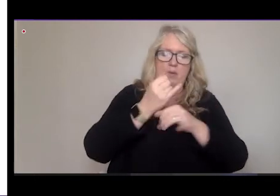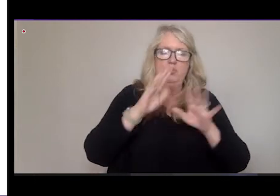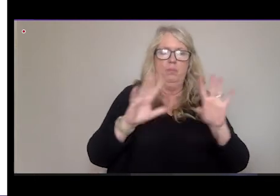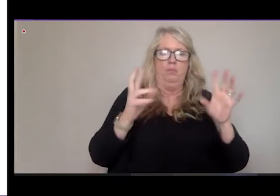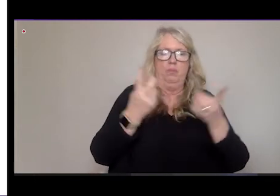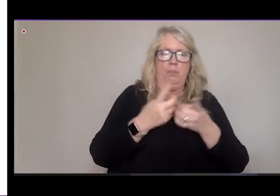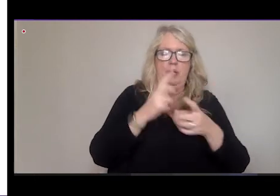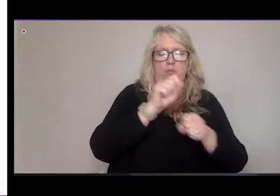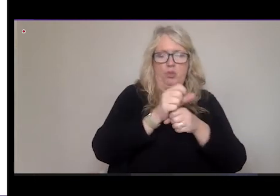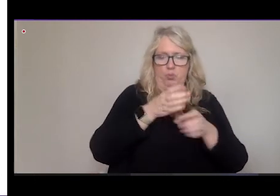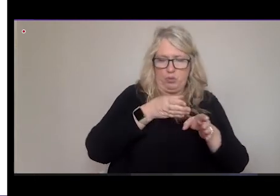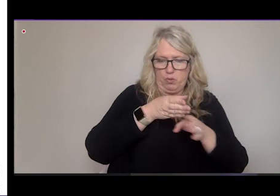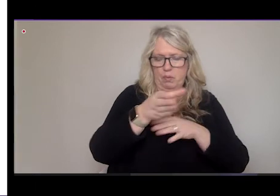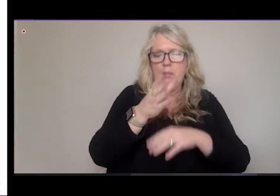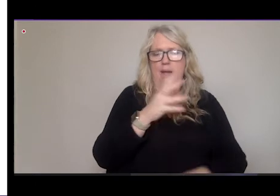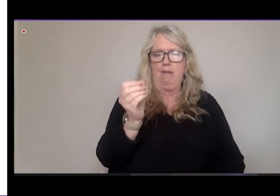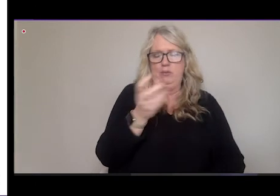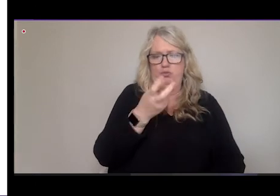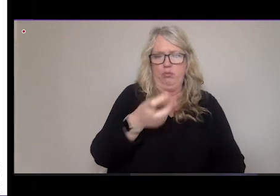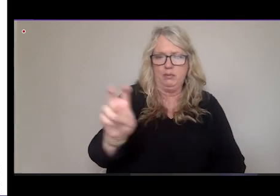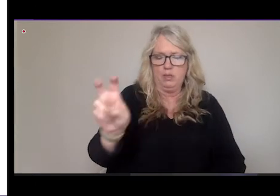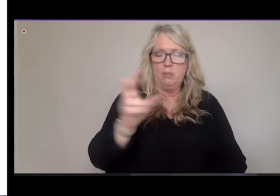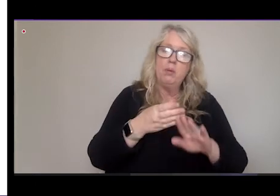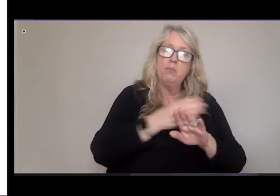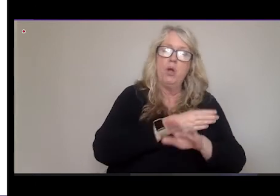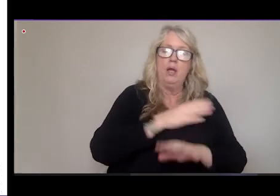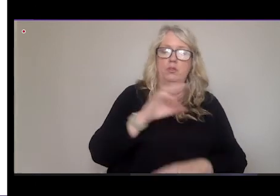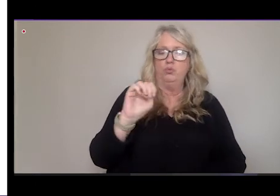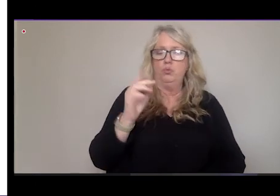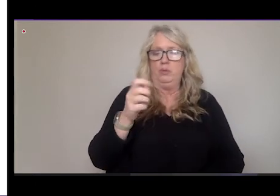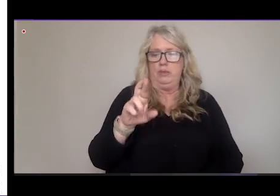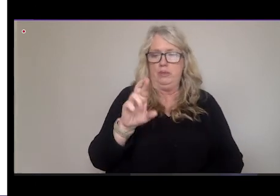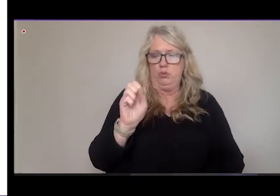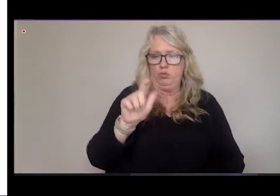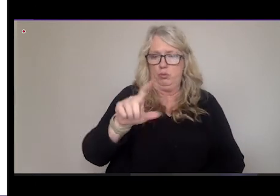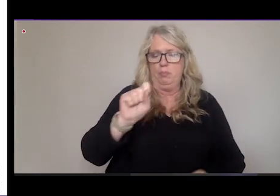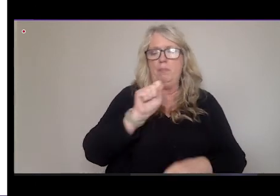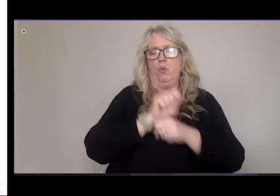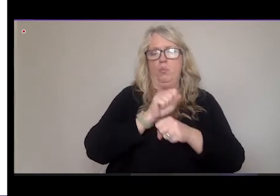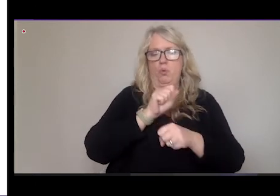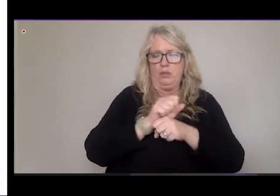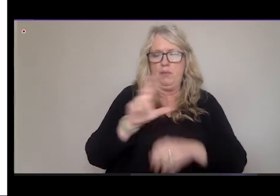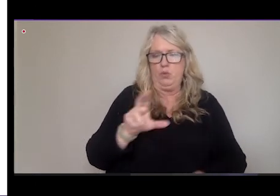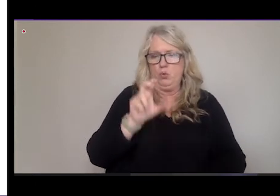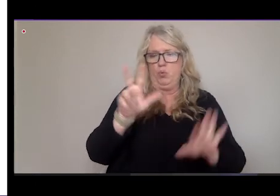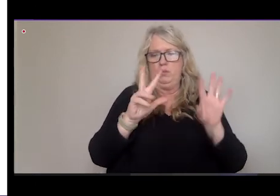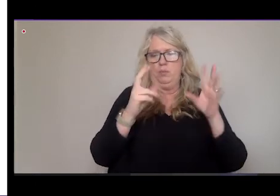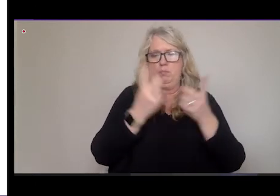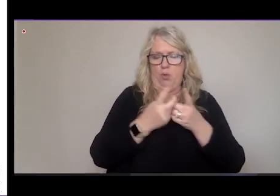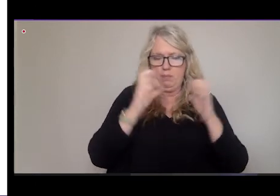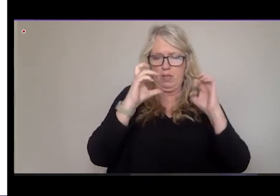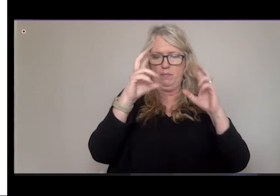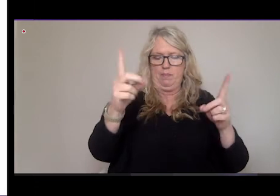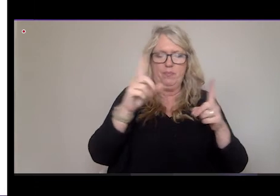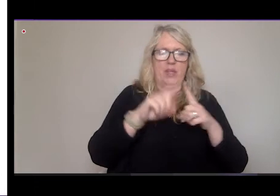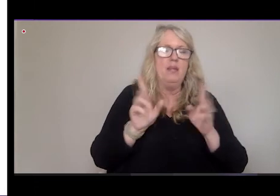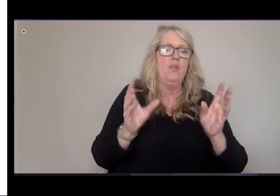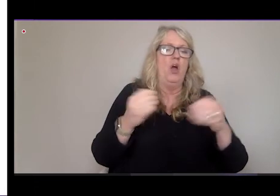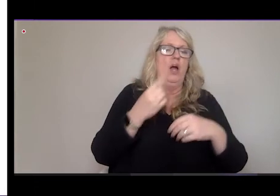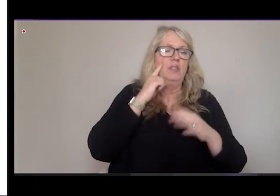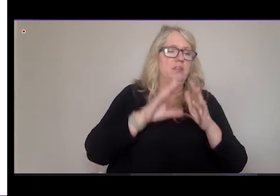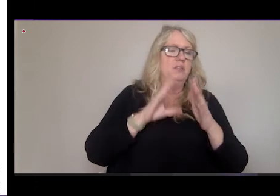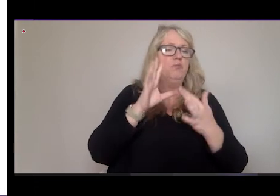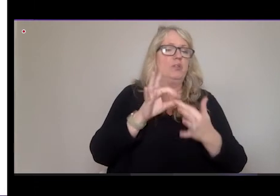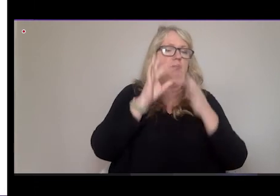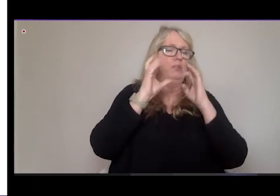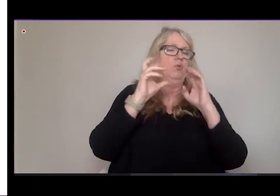of the International Division of Career Development and Transition. Prior to Easter Seals, Judy worked at the U.S. Department of Education in